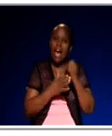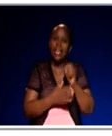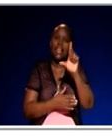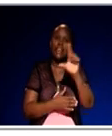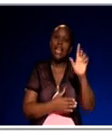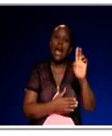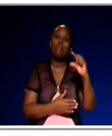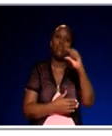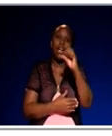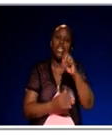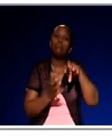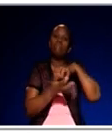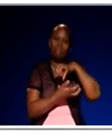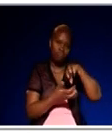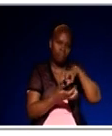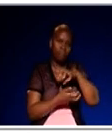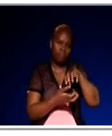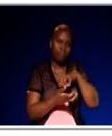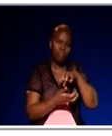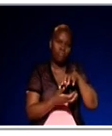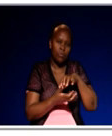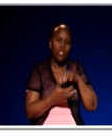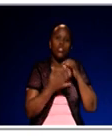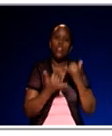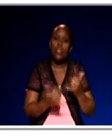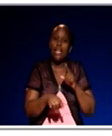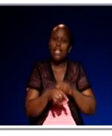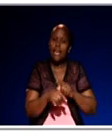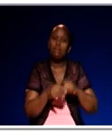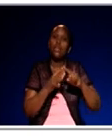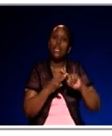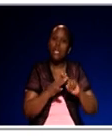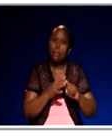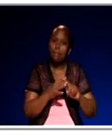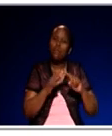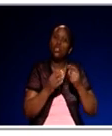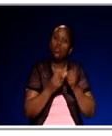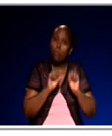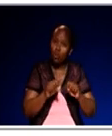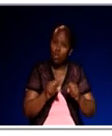gases to mix, so that once they are ignited at the top,